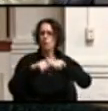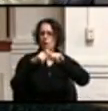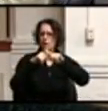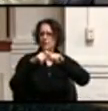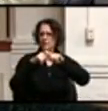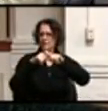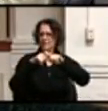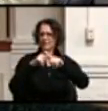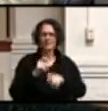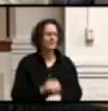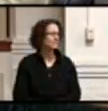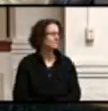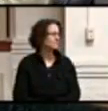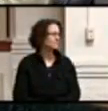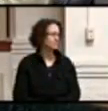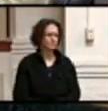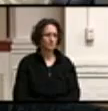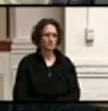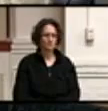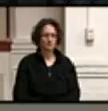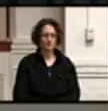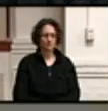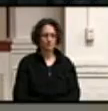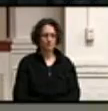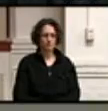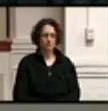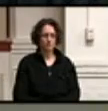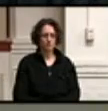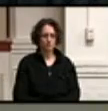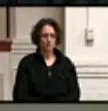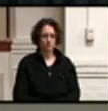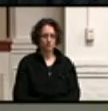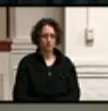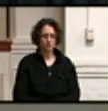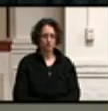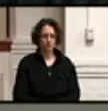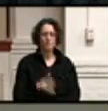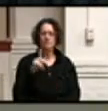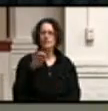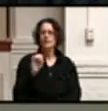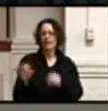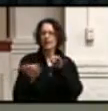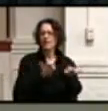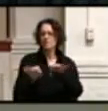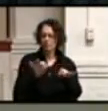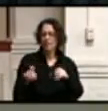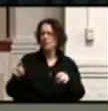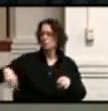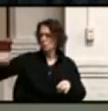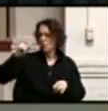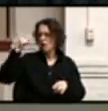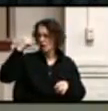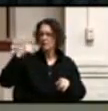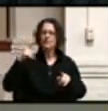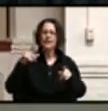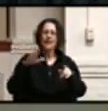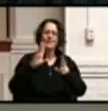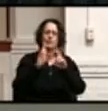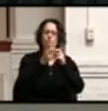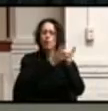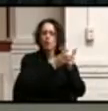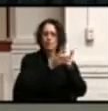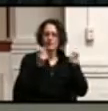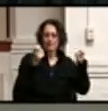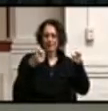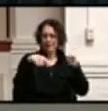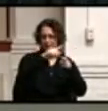Take a pause. Basically, and I think you know everybody who was on the board knows what I'm talking about, and the department heads were there too. You know, during